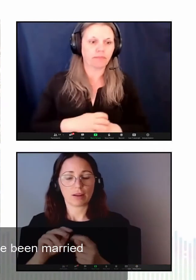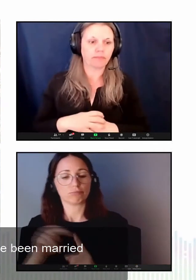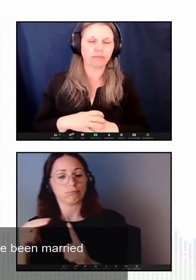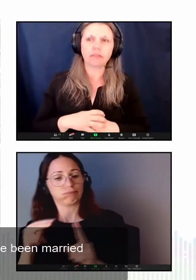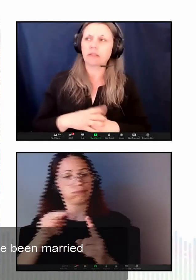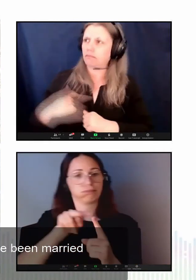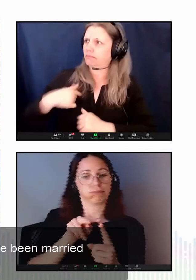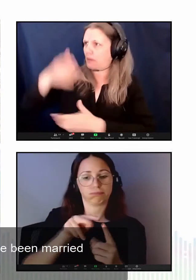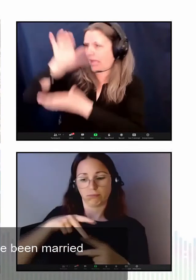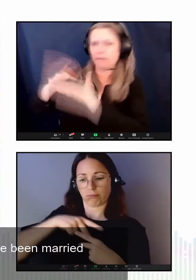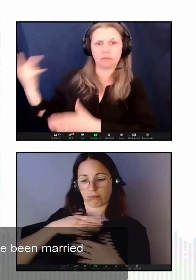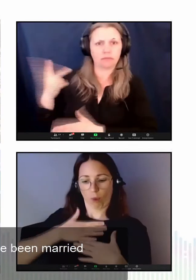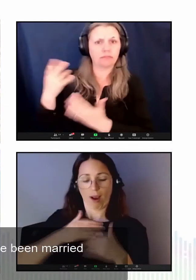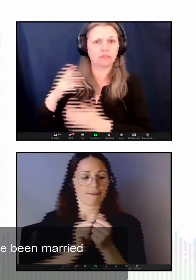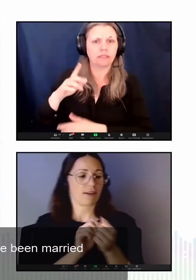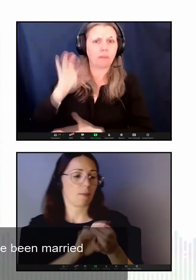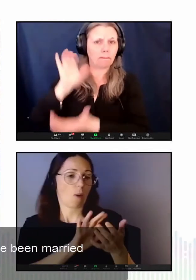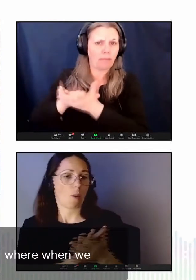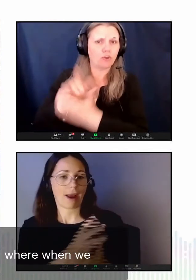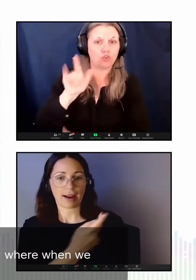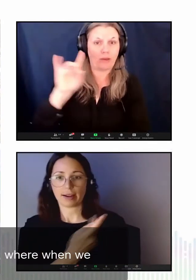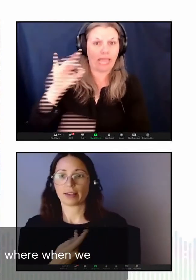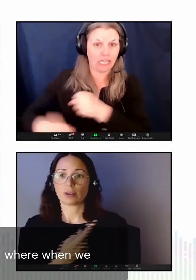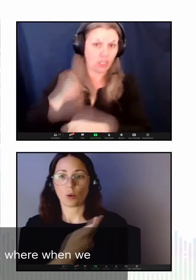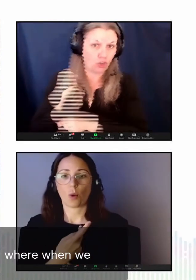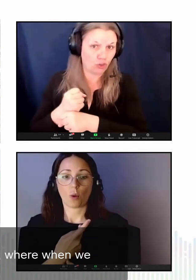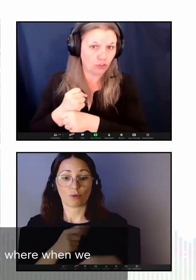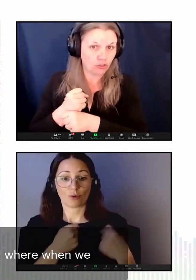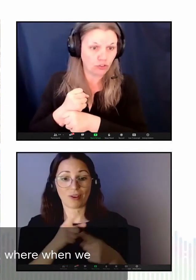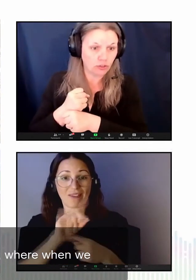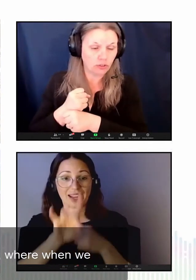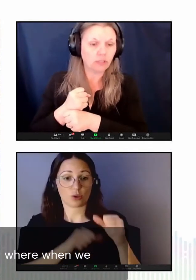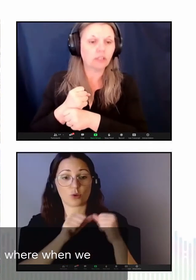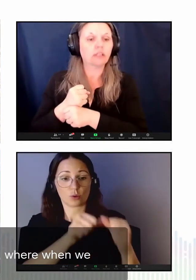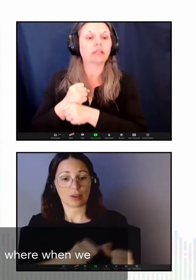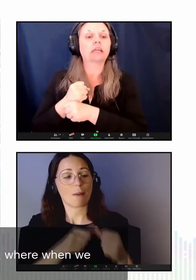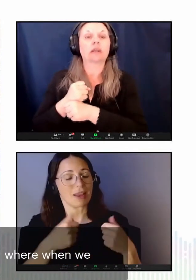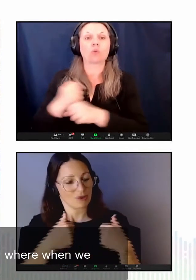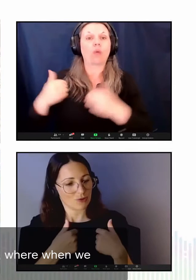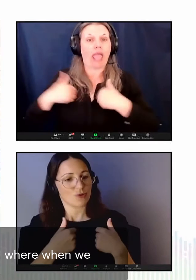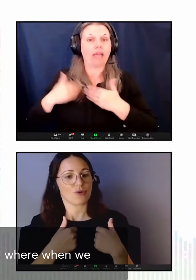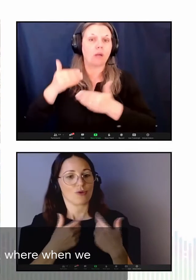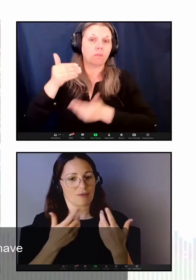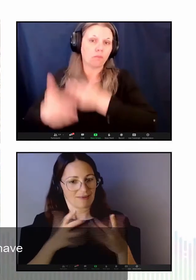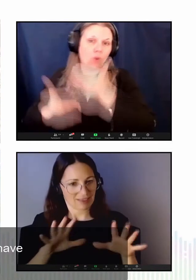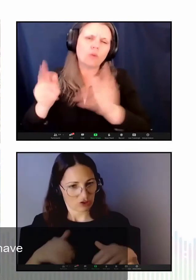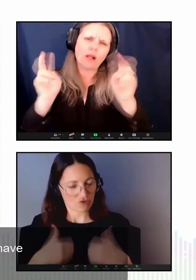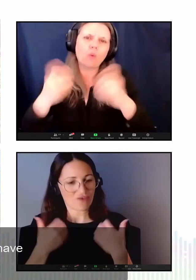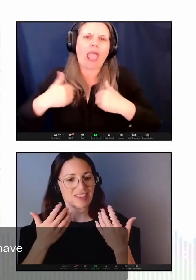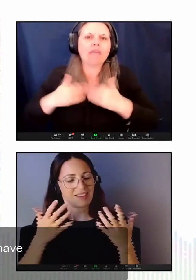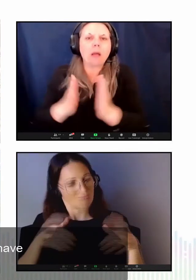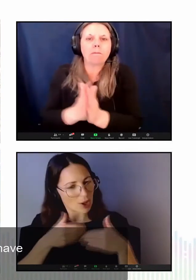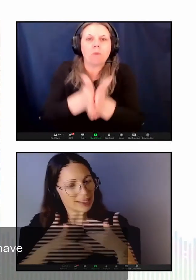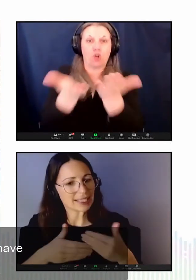been married 28 years, and we've got a process where we have a book in our living room where because